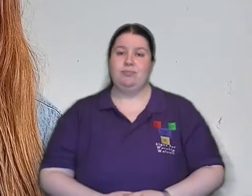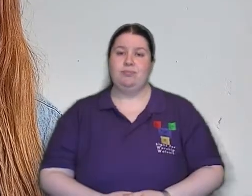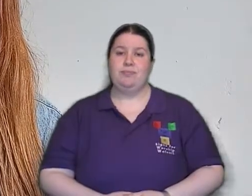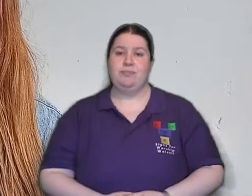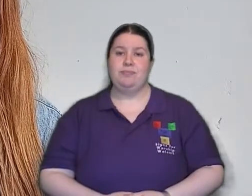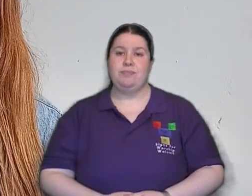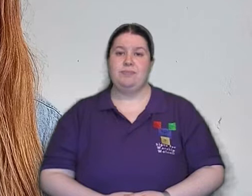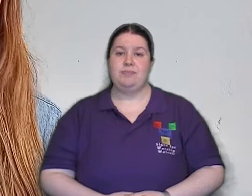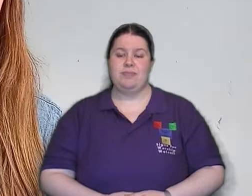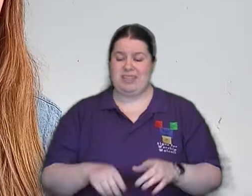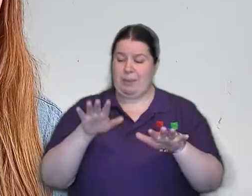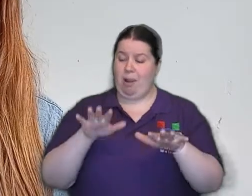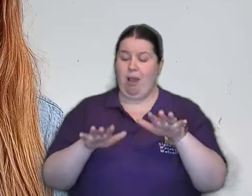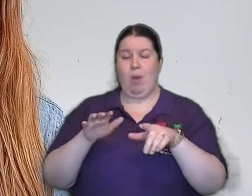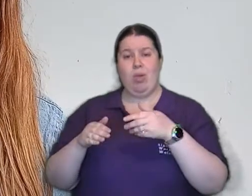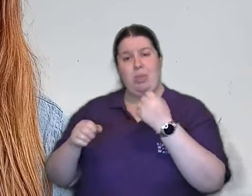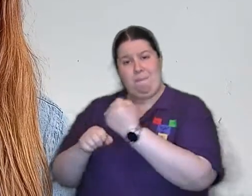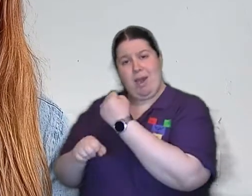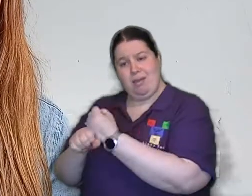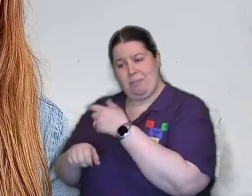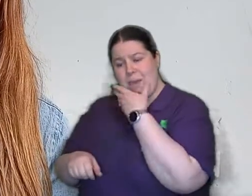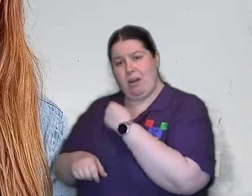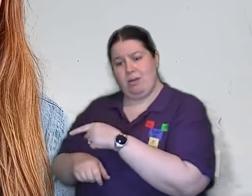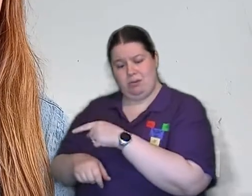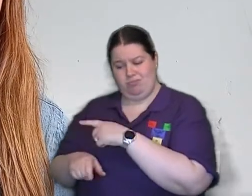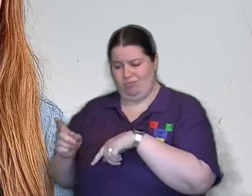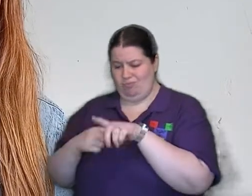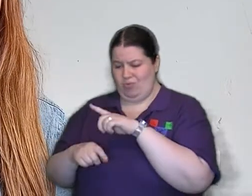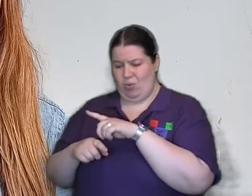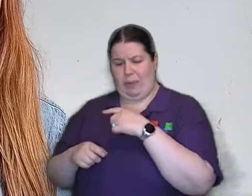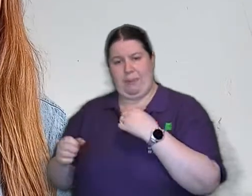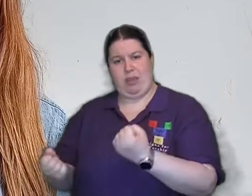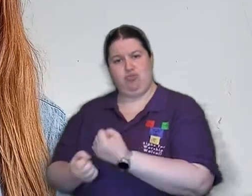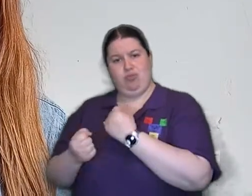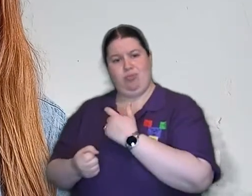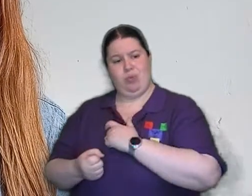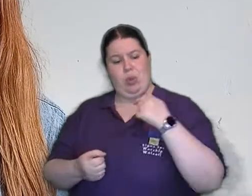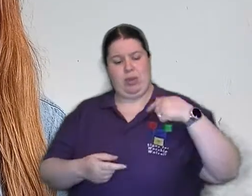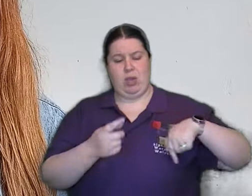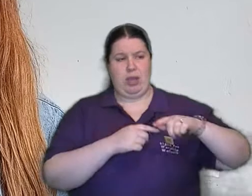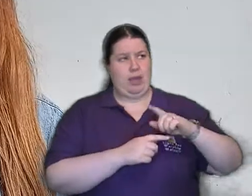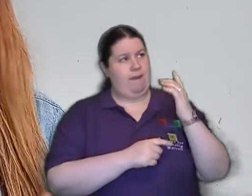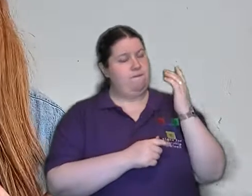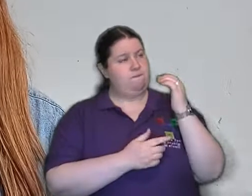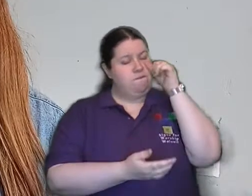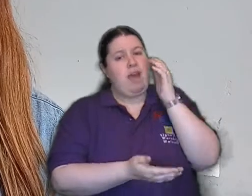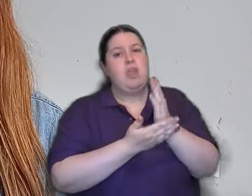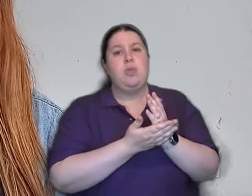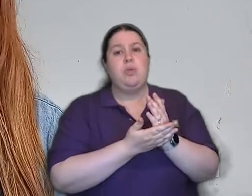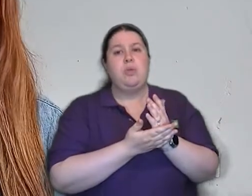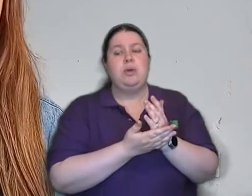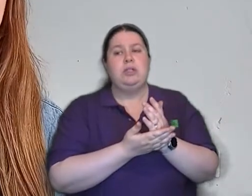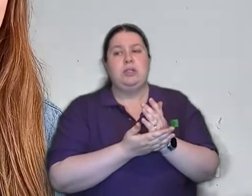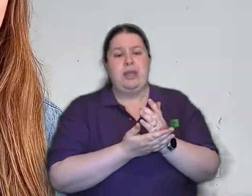us. Also, in a similar way to the miners, as we mature in faith, we will find roles in the